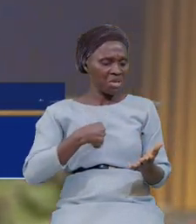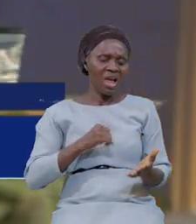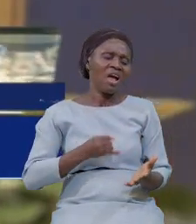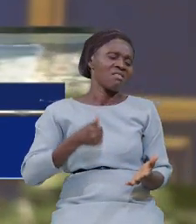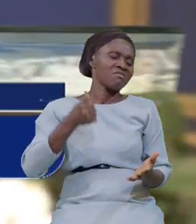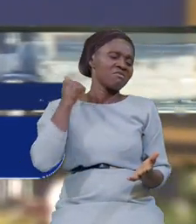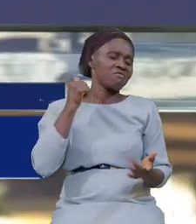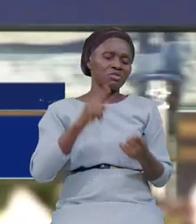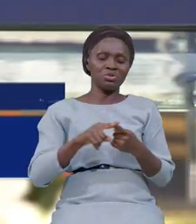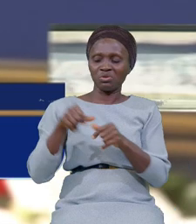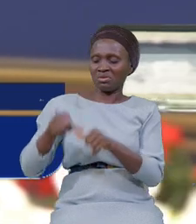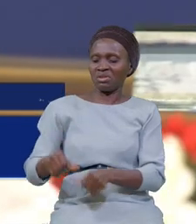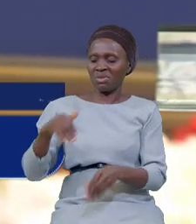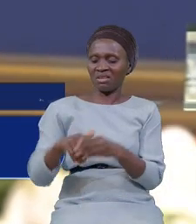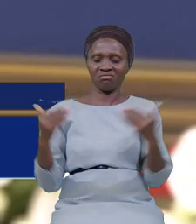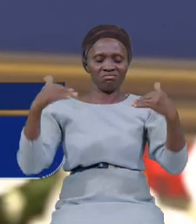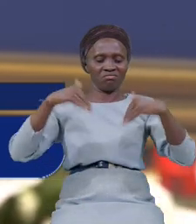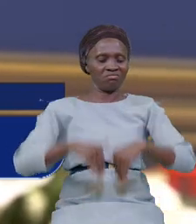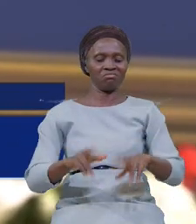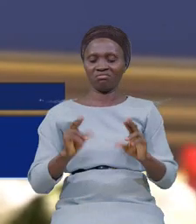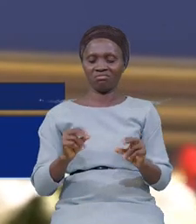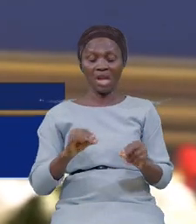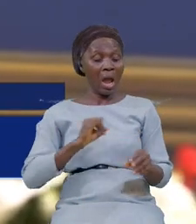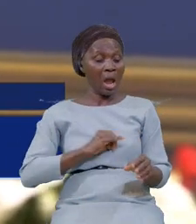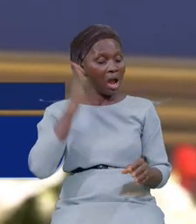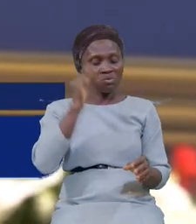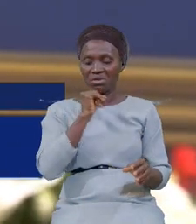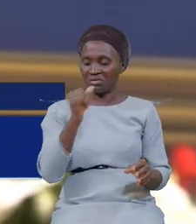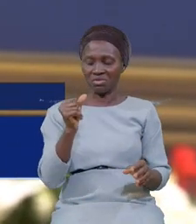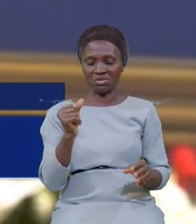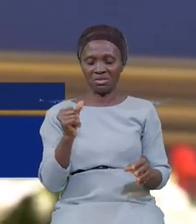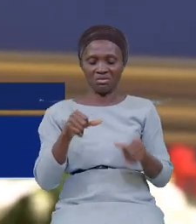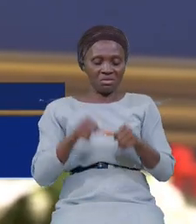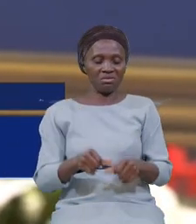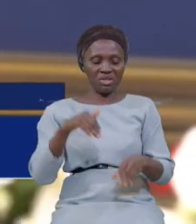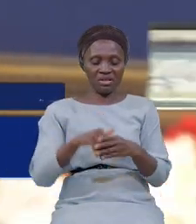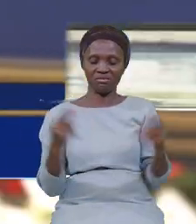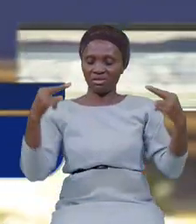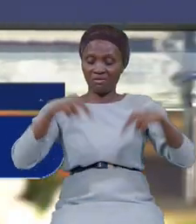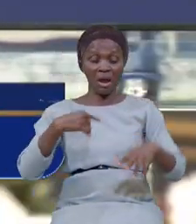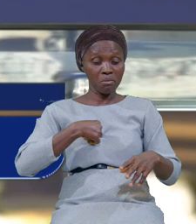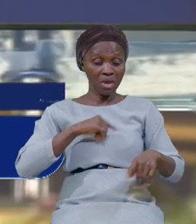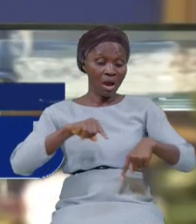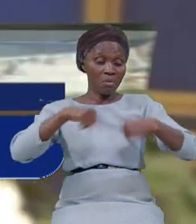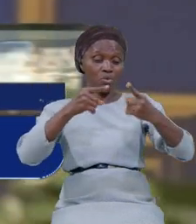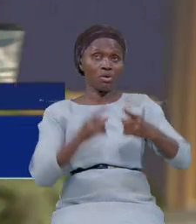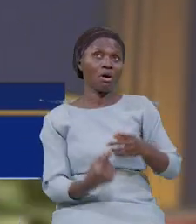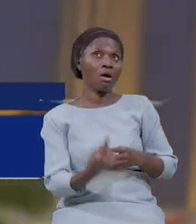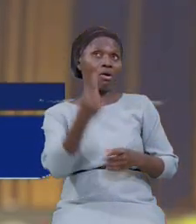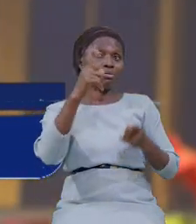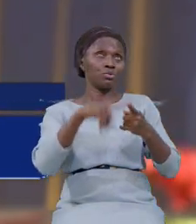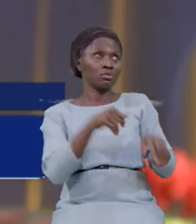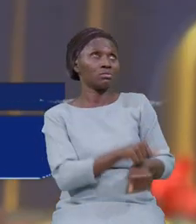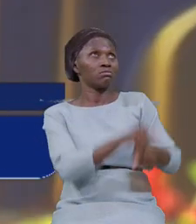valley. But I will not remain in the valley. I'm going to the mountaintop where you so